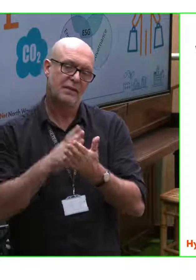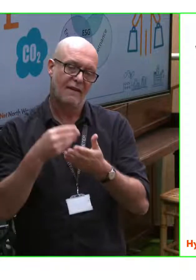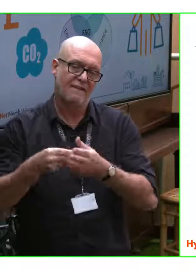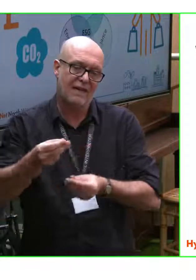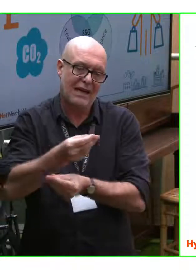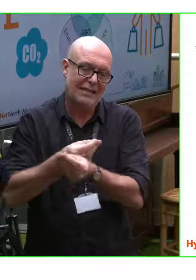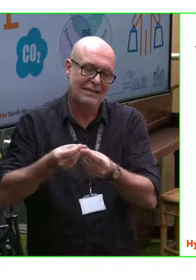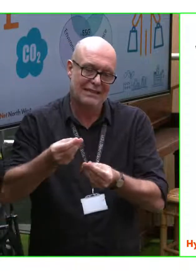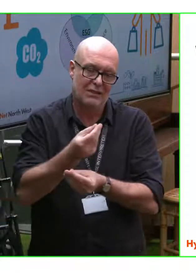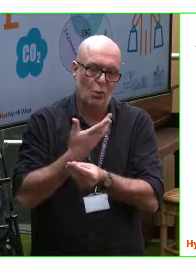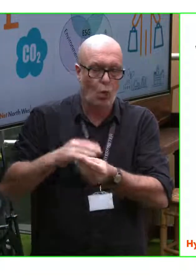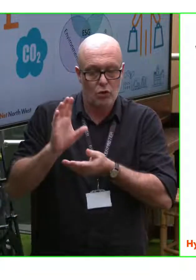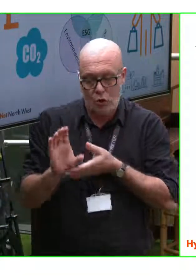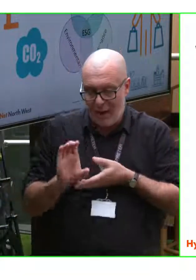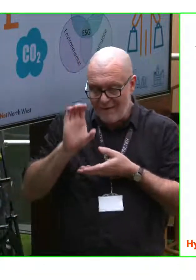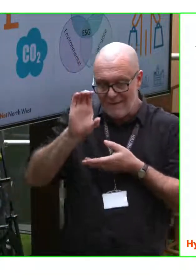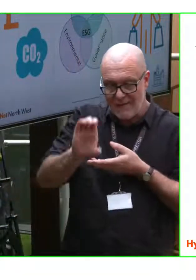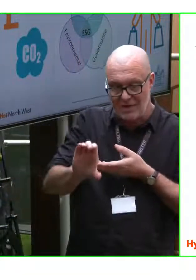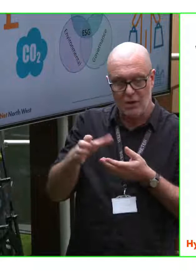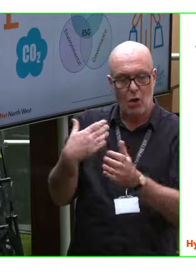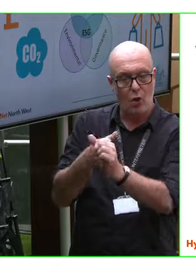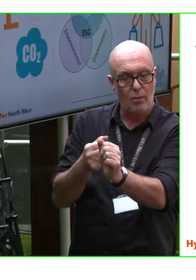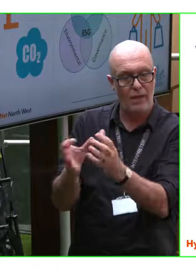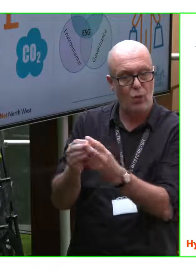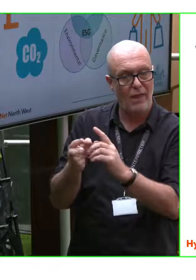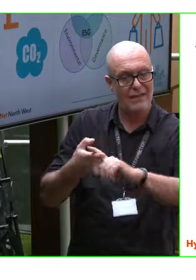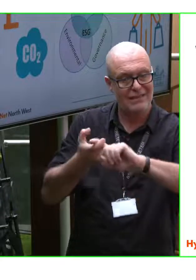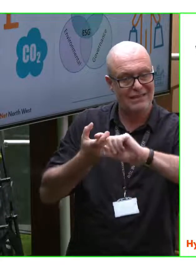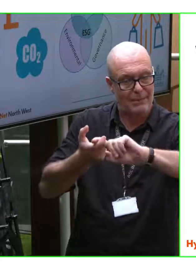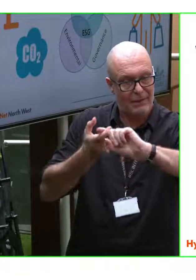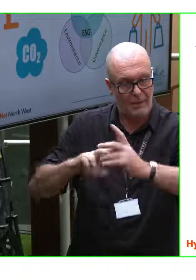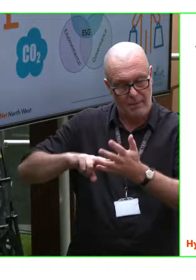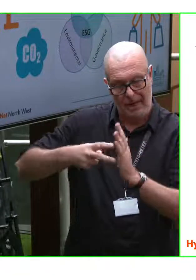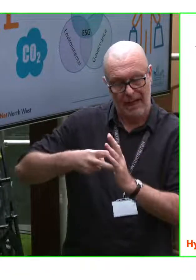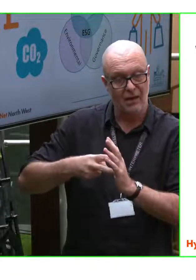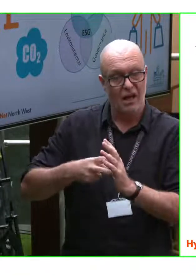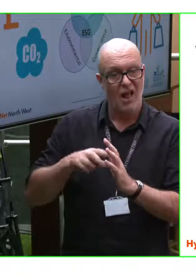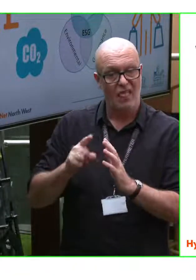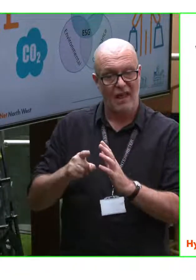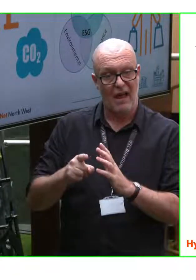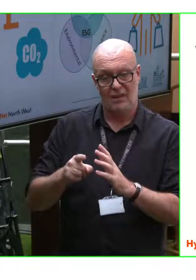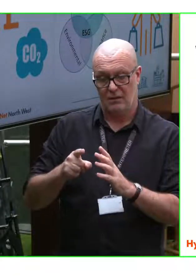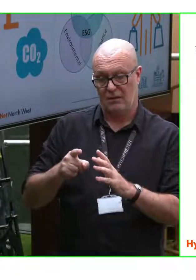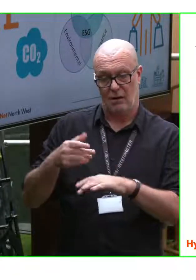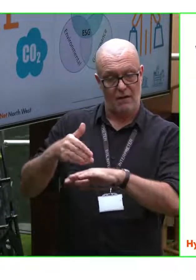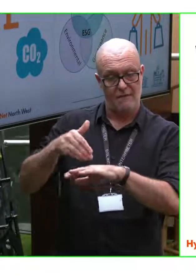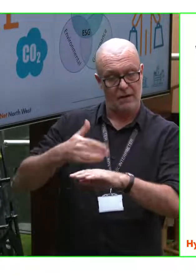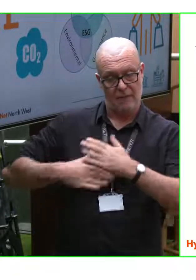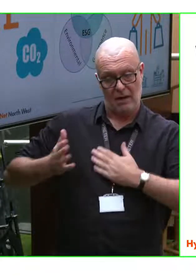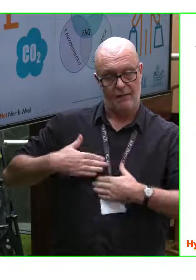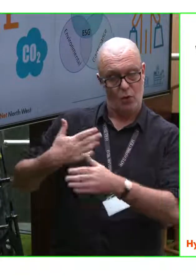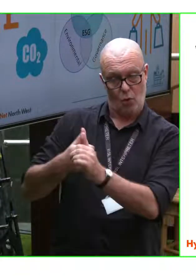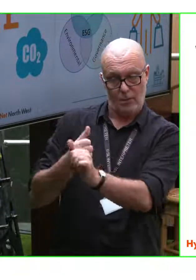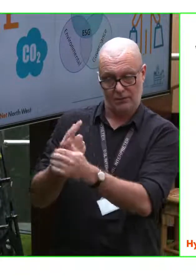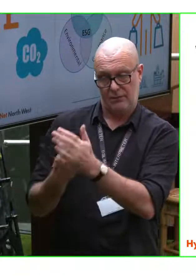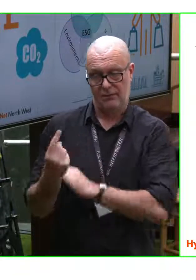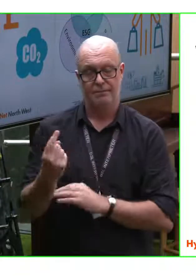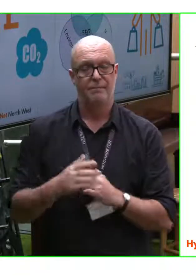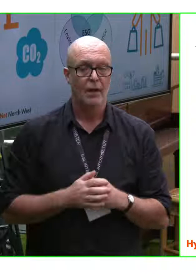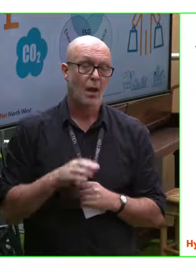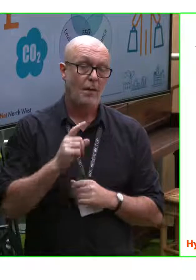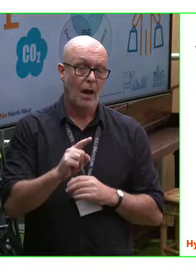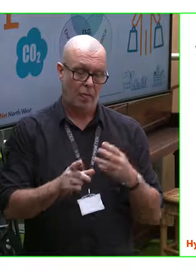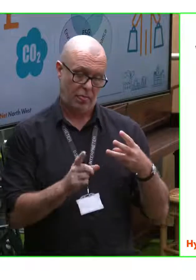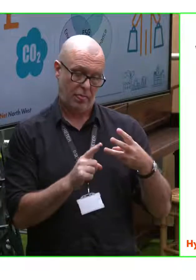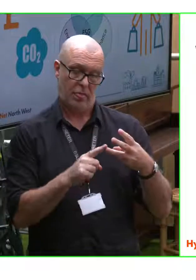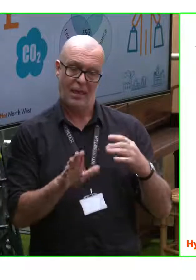back companies which have a sustainable plan, and that is driving the behaviour of companies. But the thing at the end